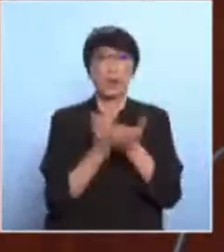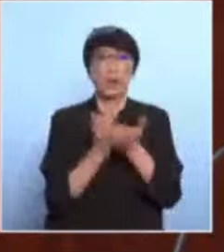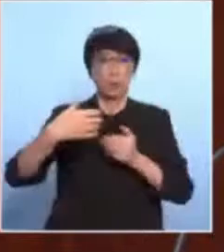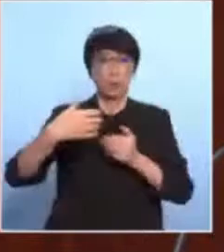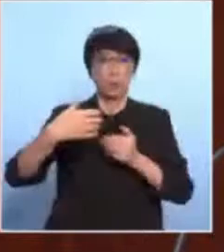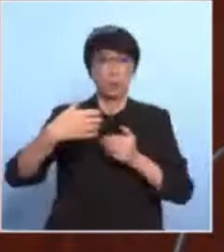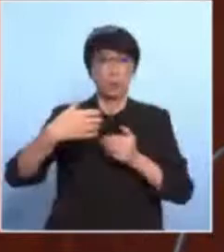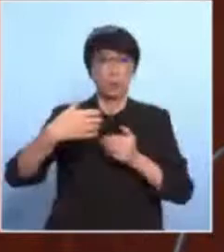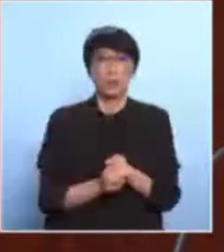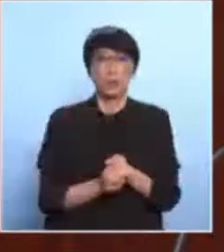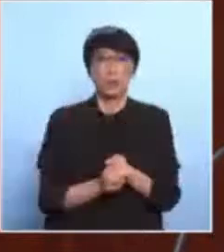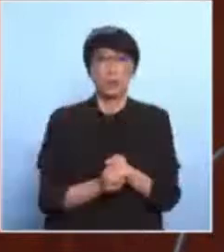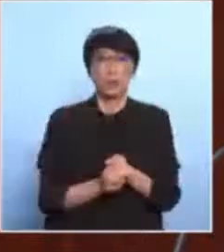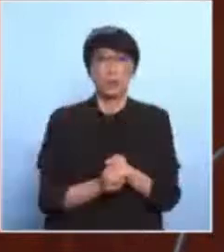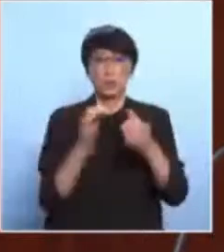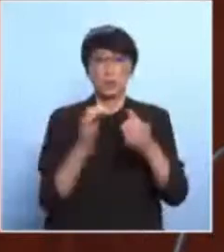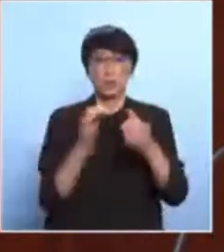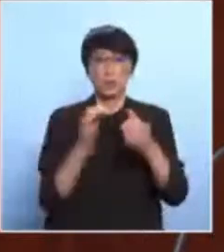outgoing alumni.